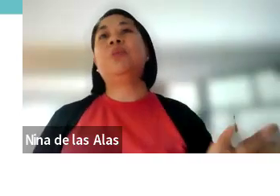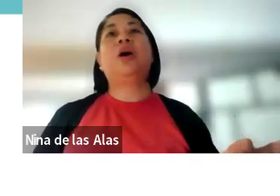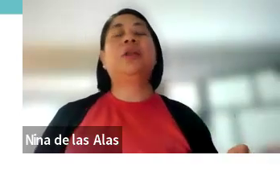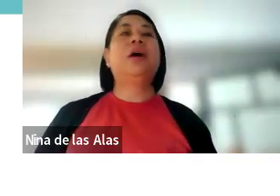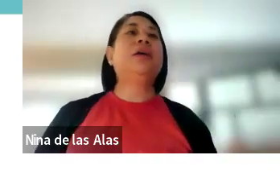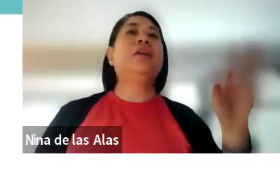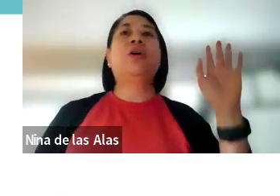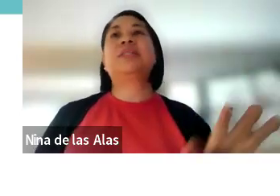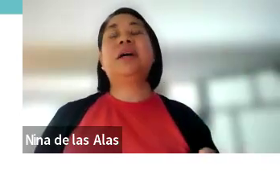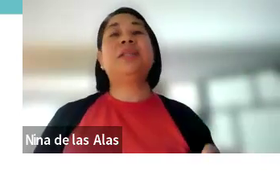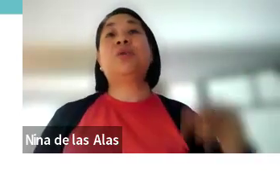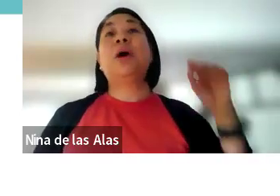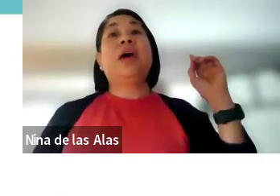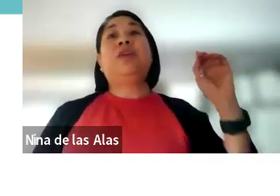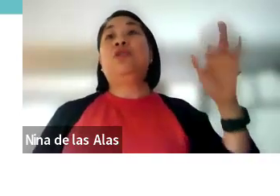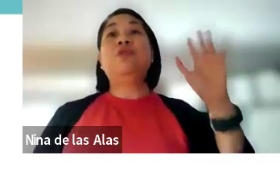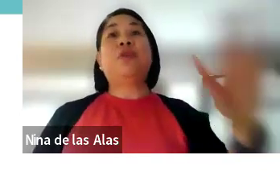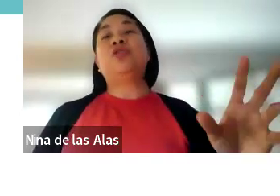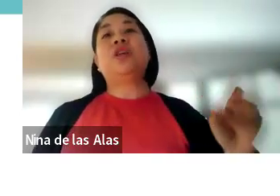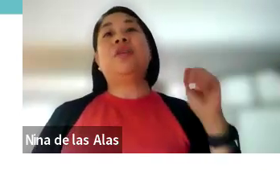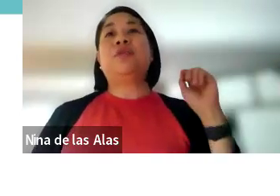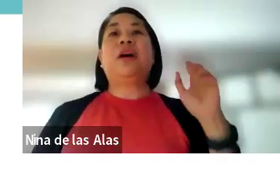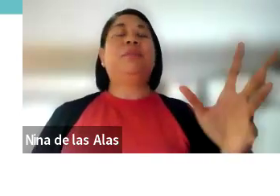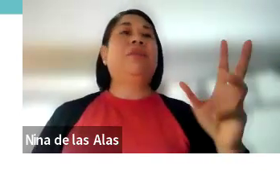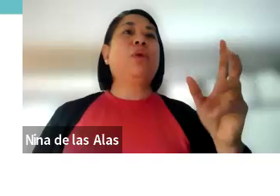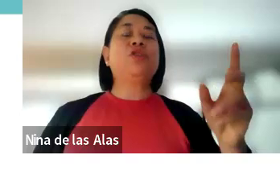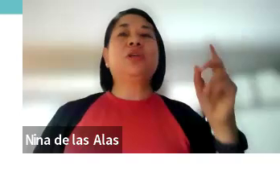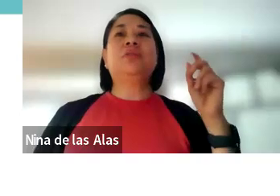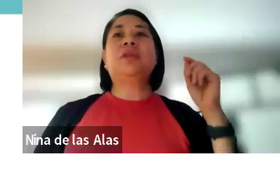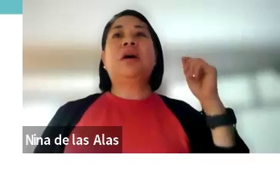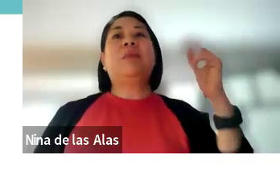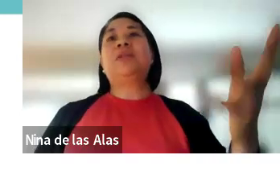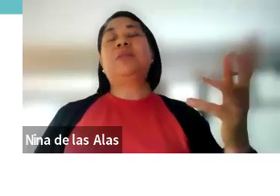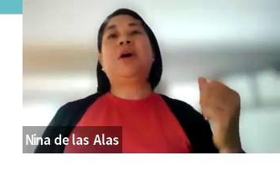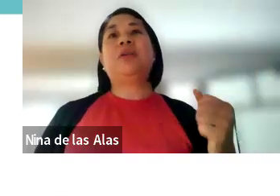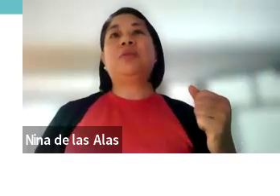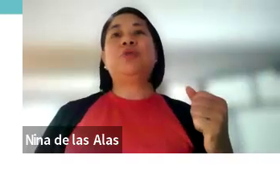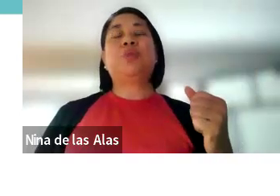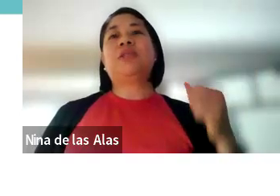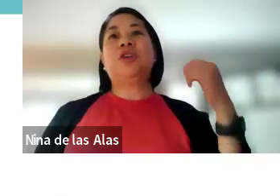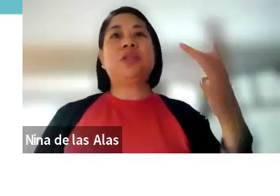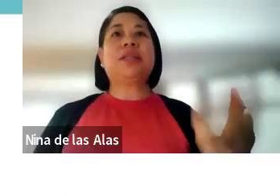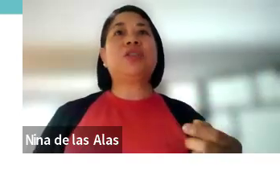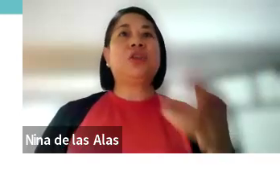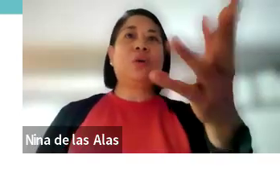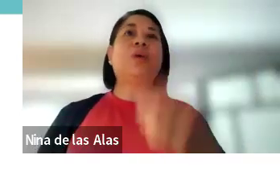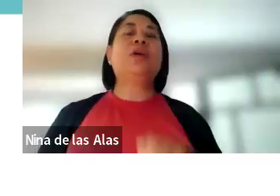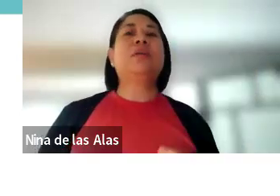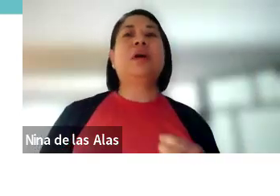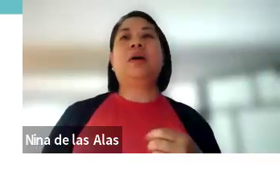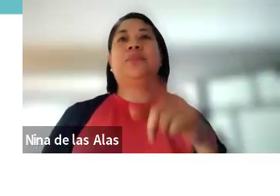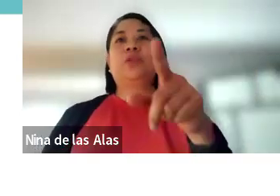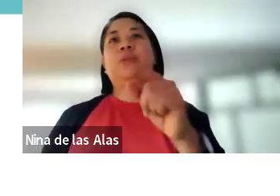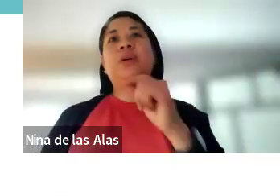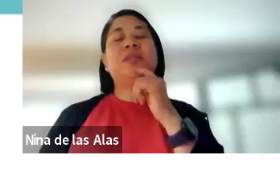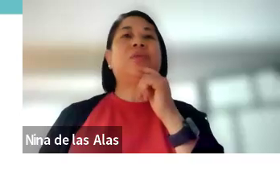are available online and all the slides. So if you find yourself having questions based upon those presentations, let us know. We